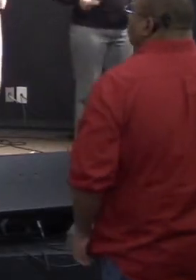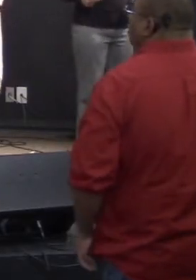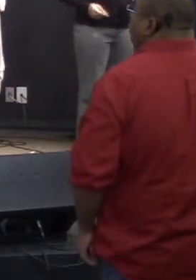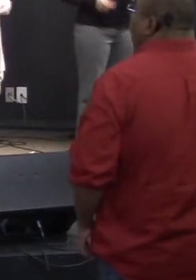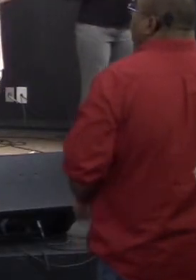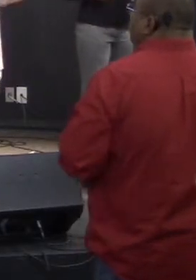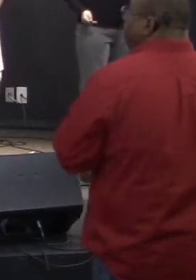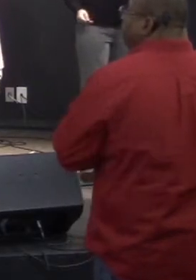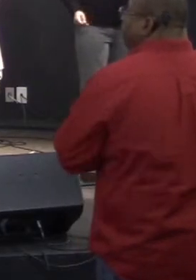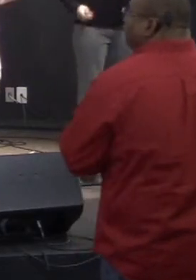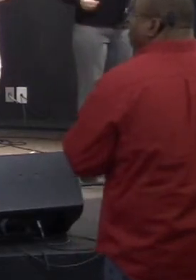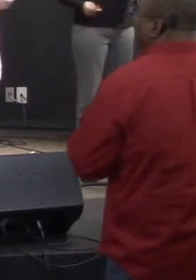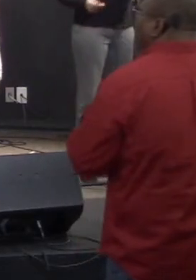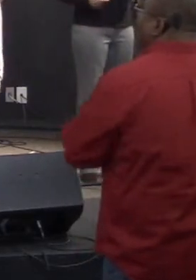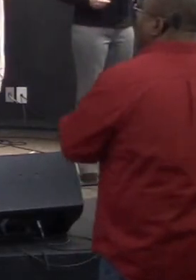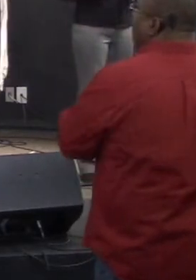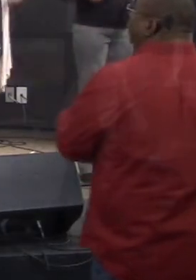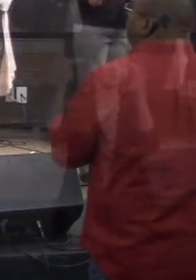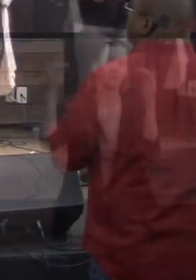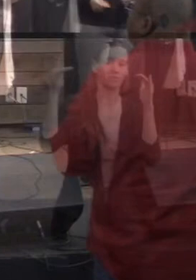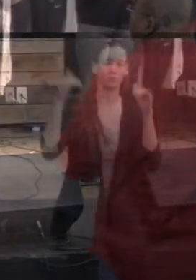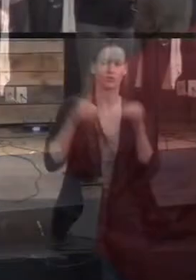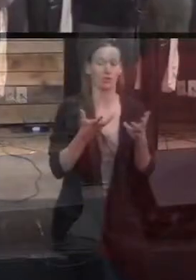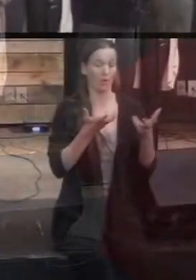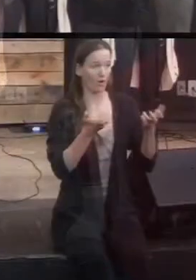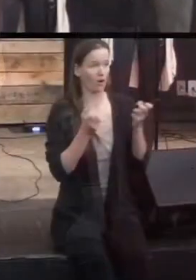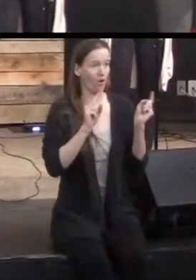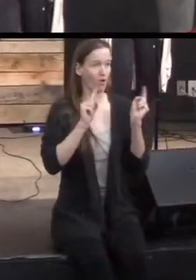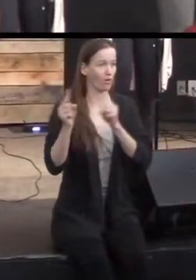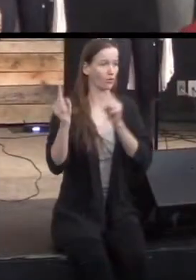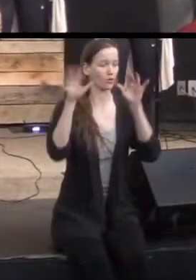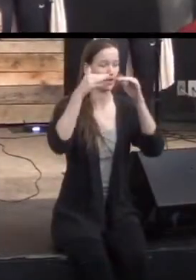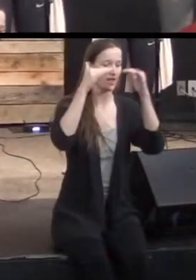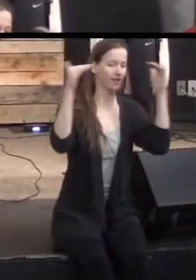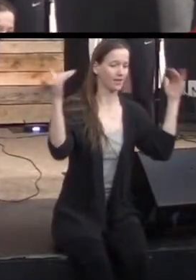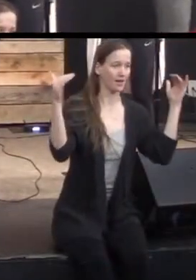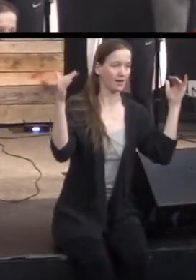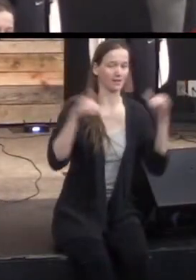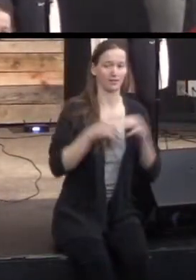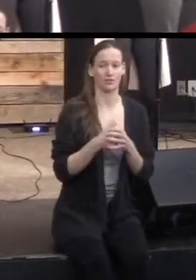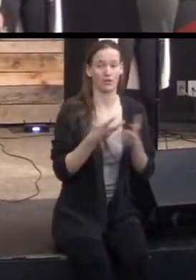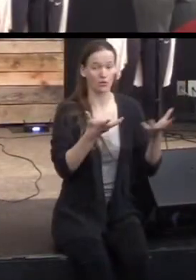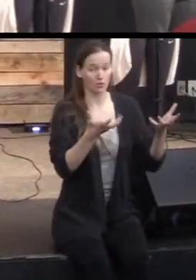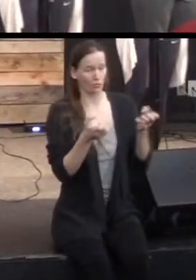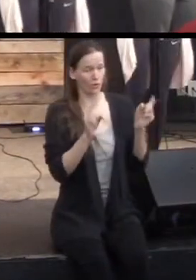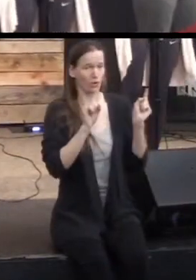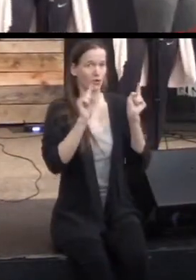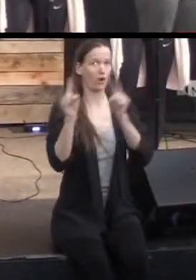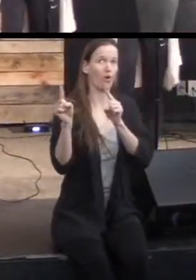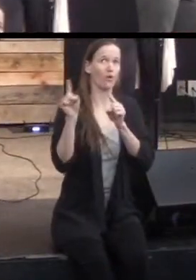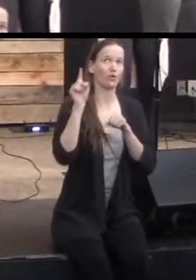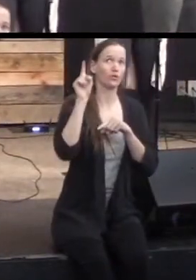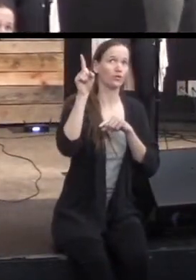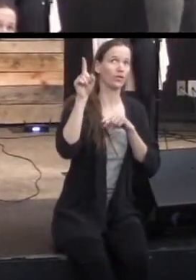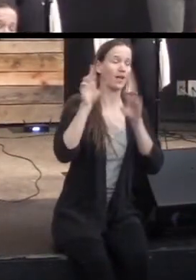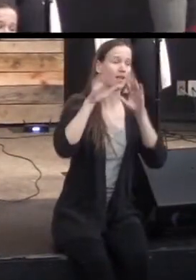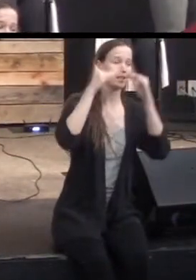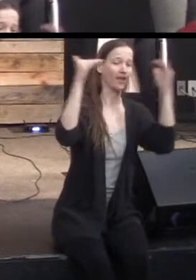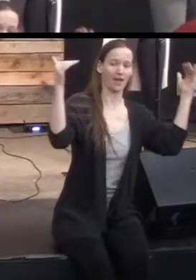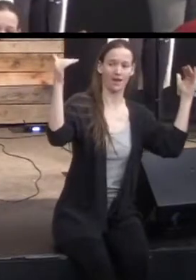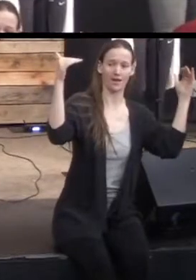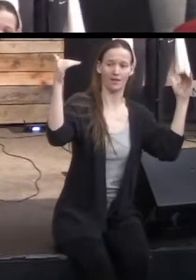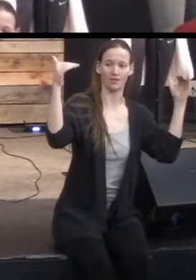Don't you want to go to that land? Don't you want to go to that land? Don't you want to go to